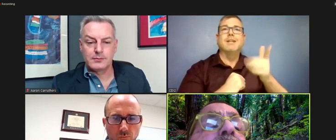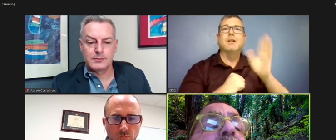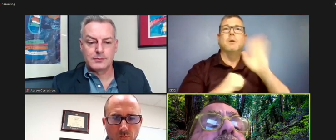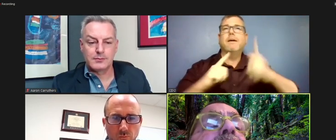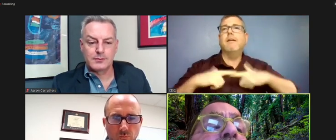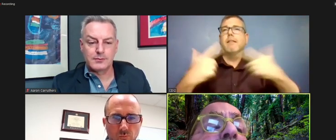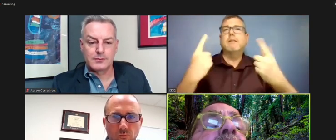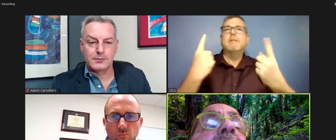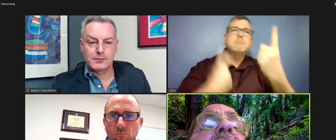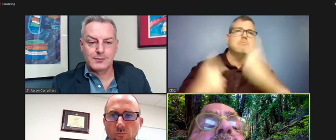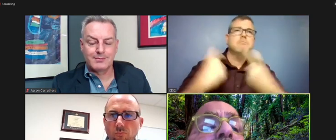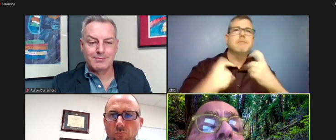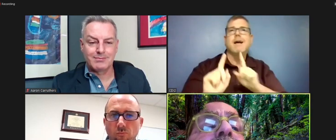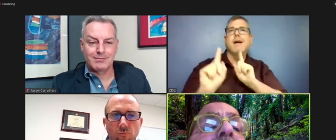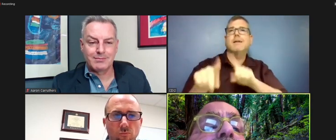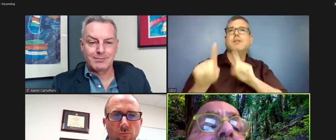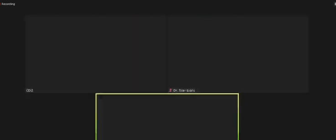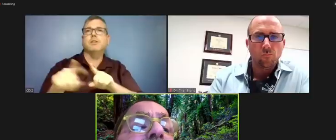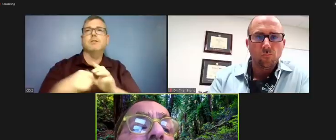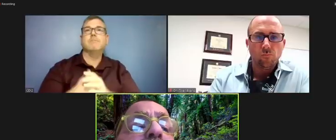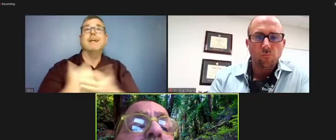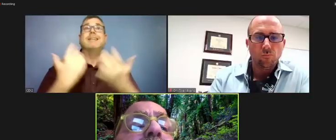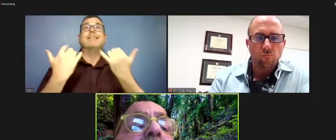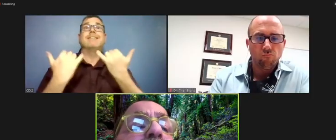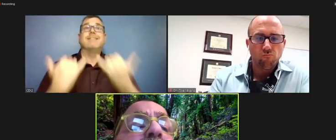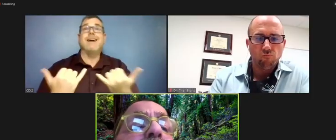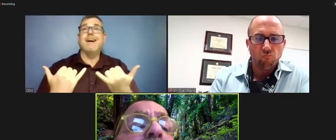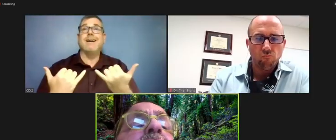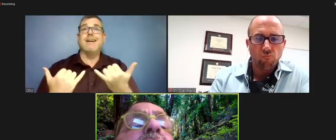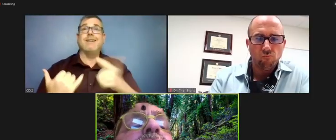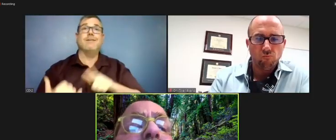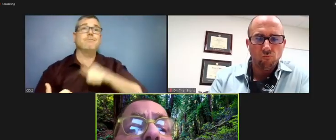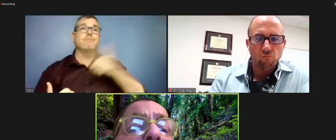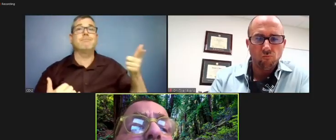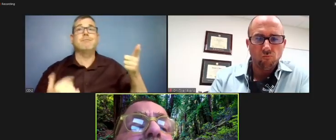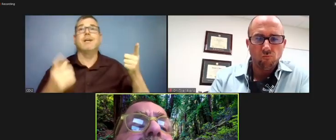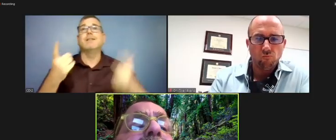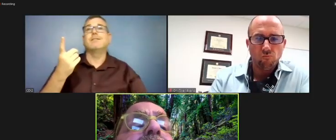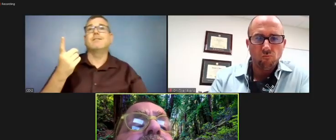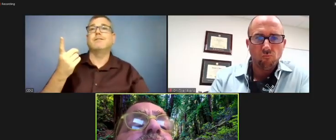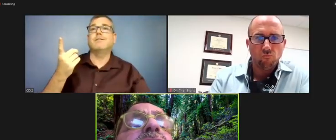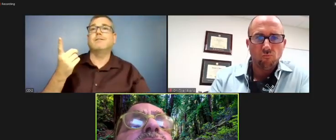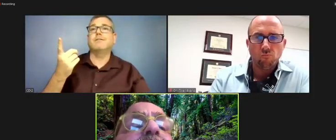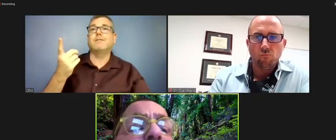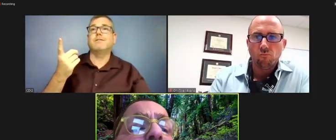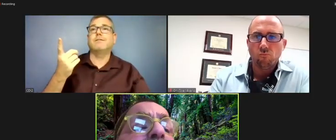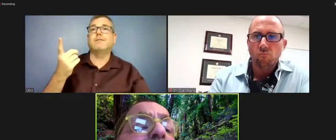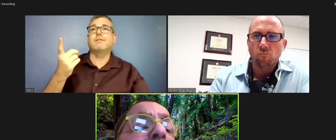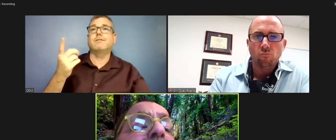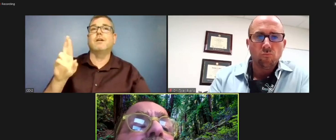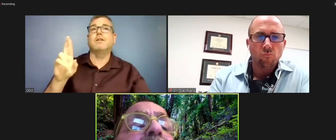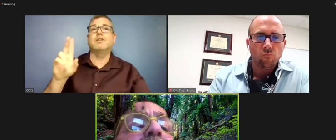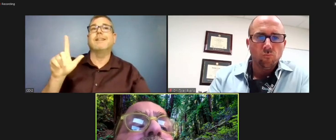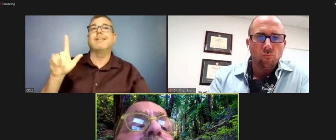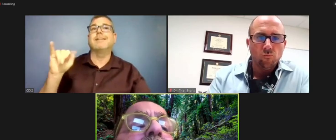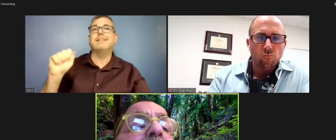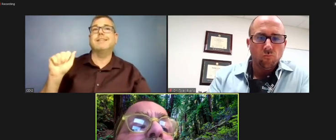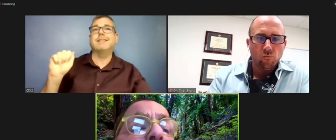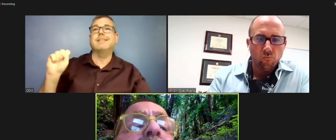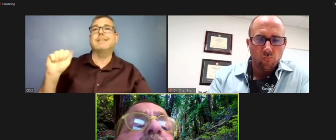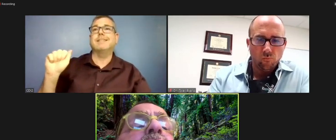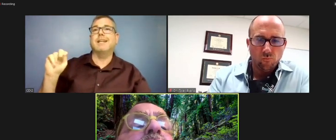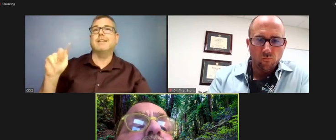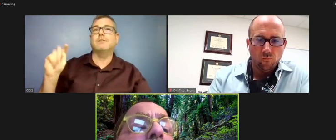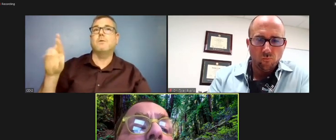want to welcome Dr. Lisa Santori. She is currently serves as a deputy health